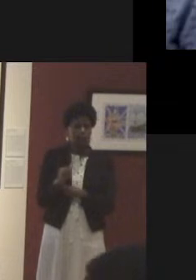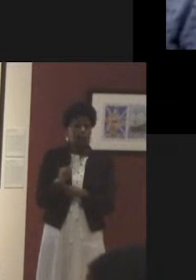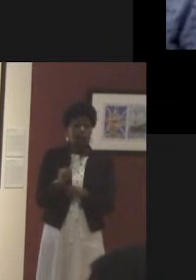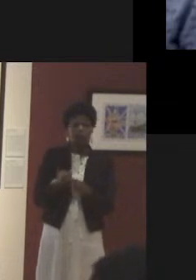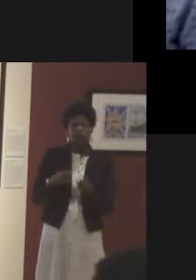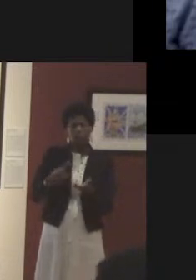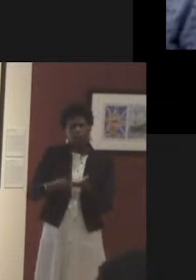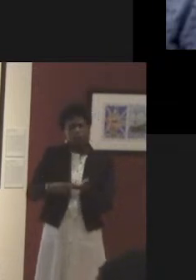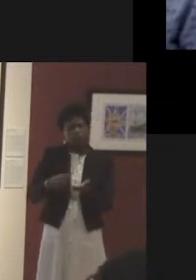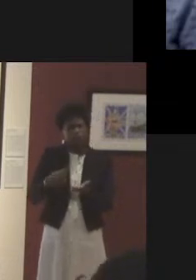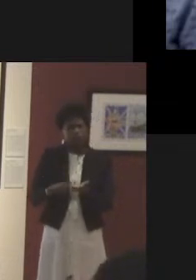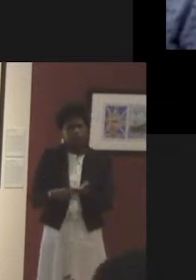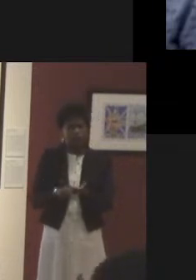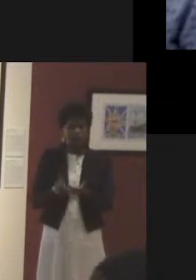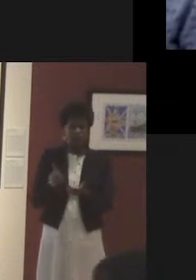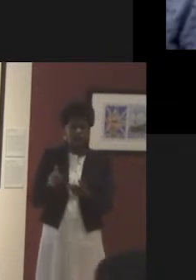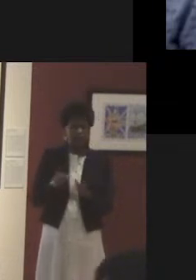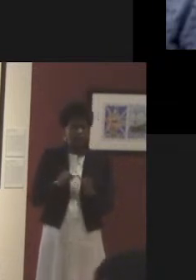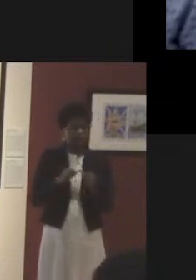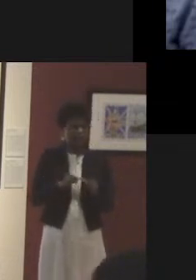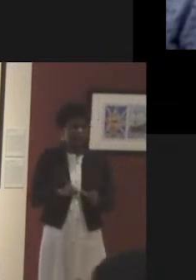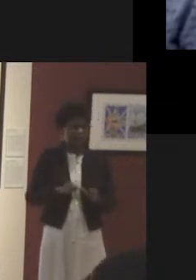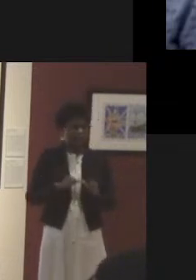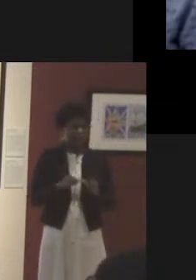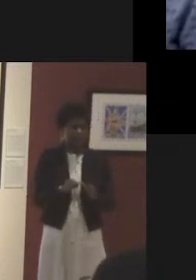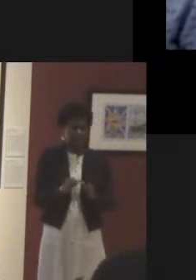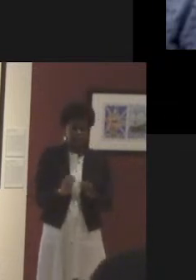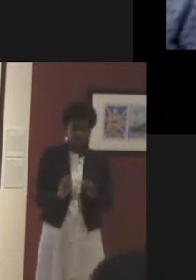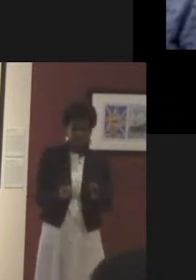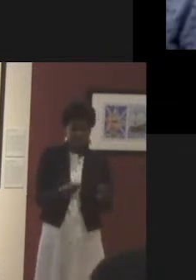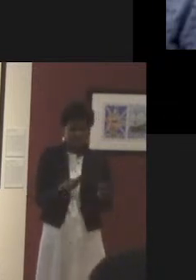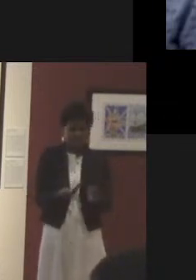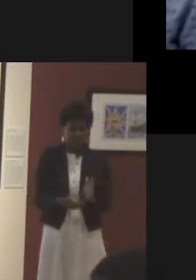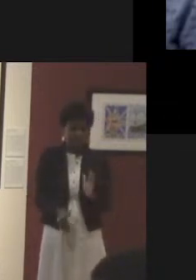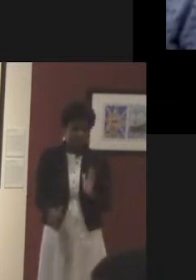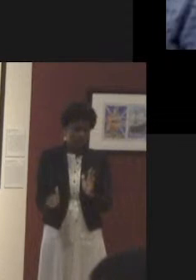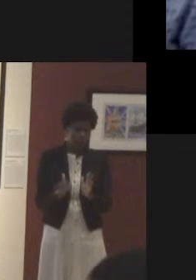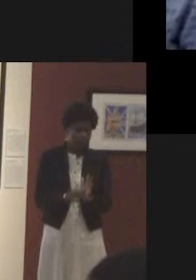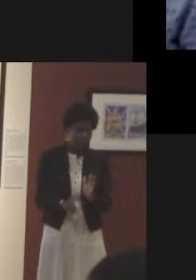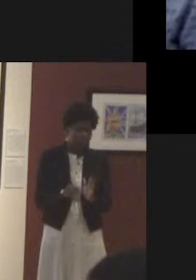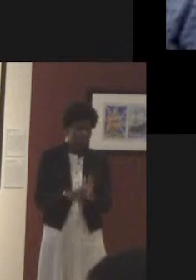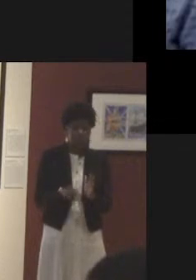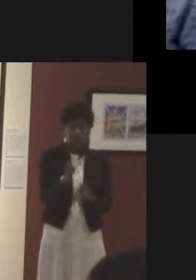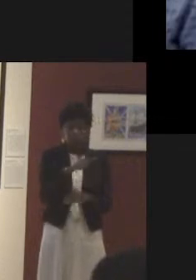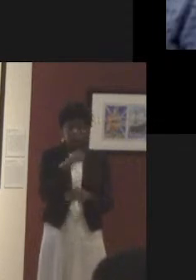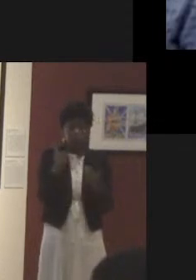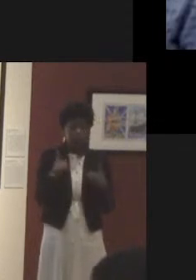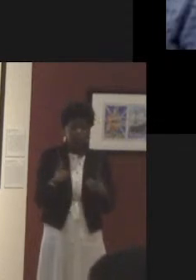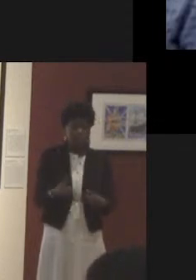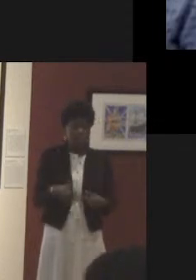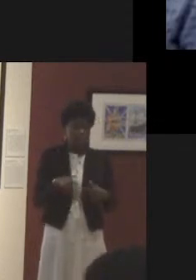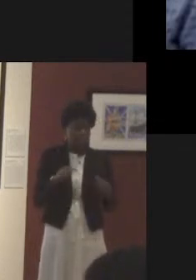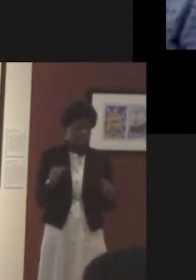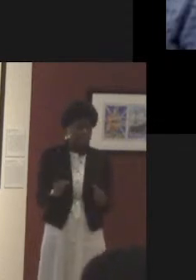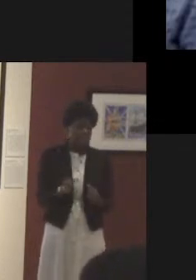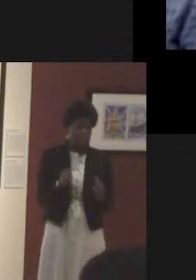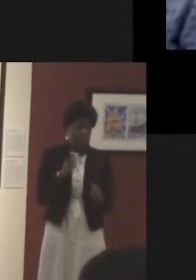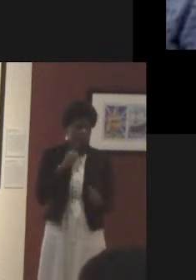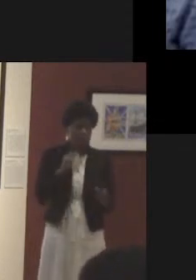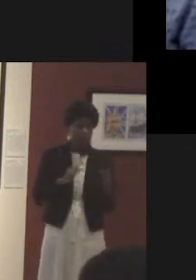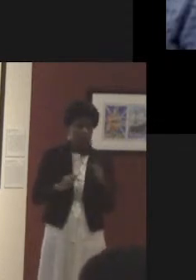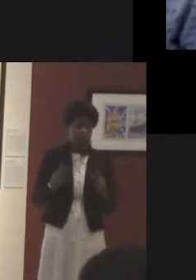She's talking about, this constant mediated repetition of the Black body in pain for public